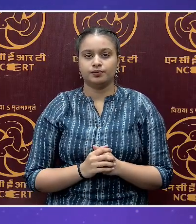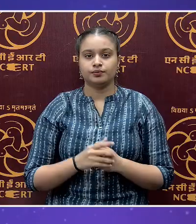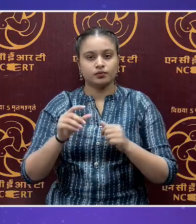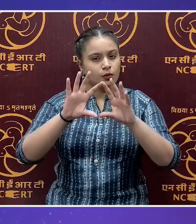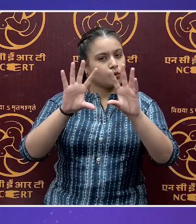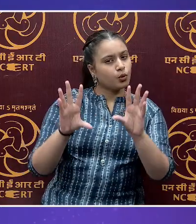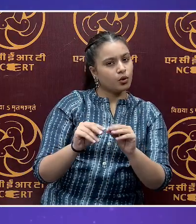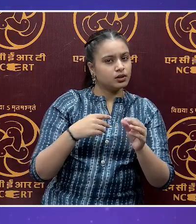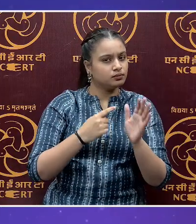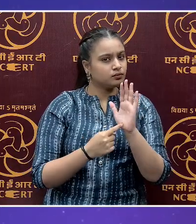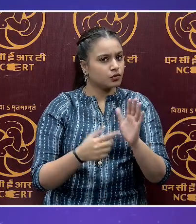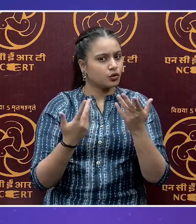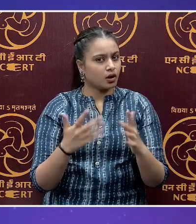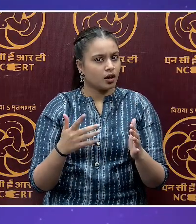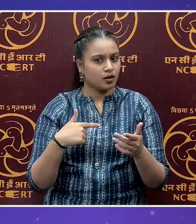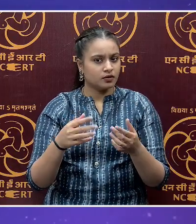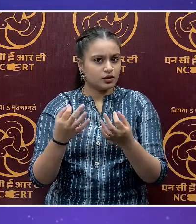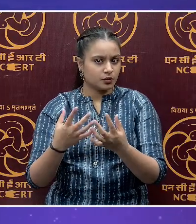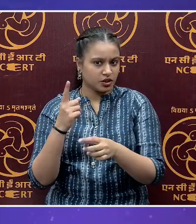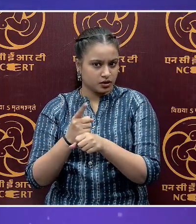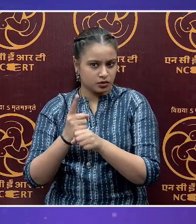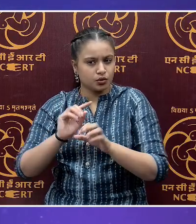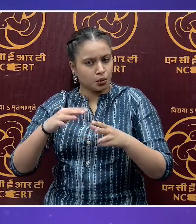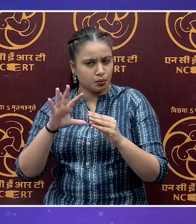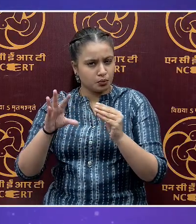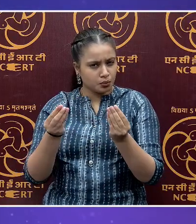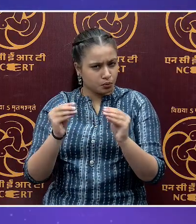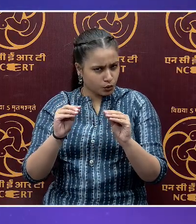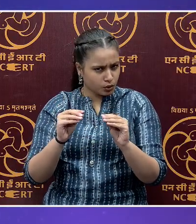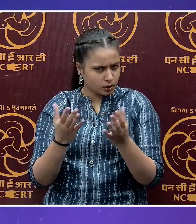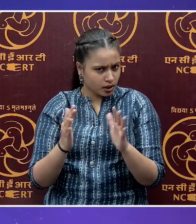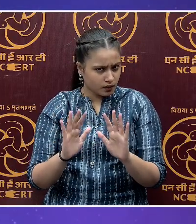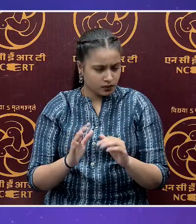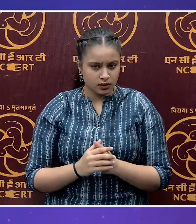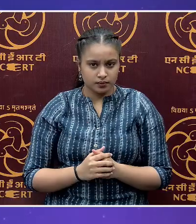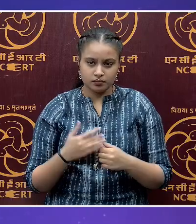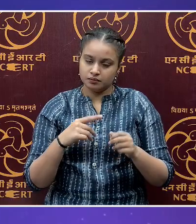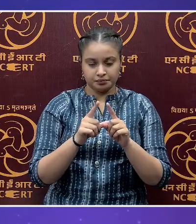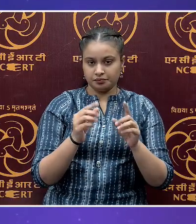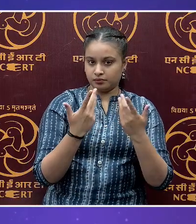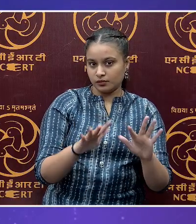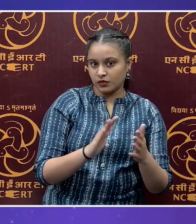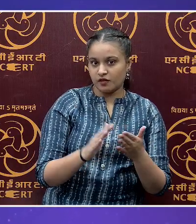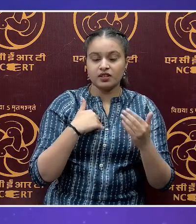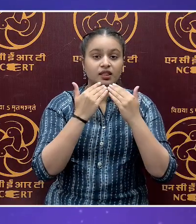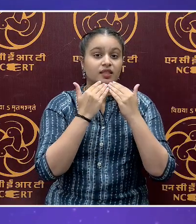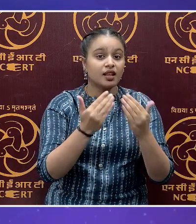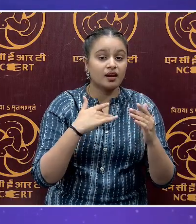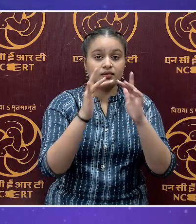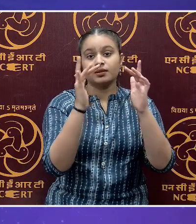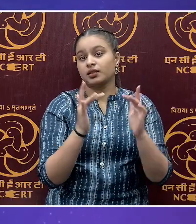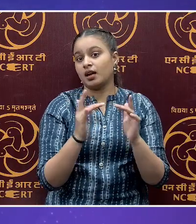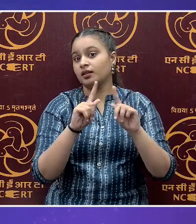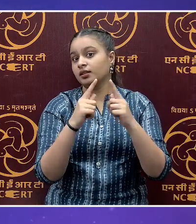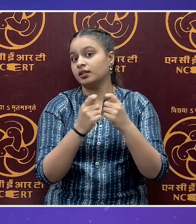about the demonstration regarding the special educator or something else? Yeah, is there? we have done like Okay. so. I We are thanks to through my with the technical demonstration. team to